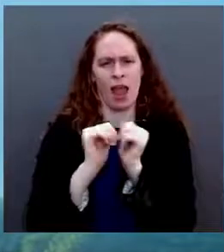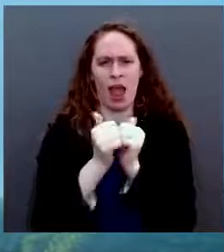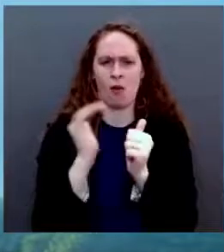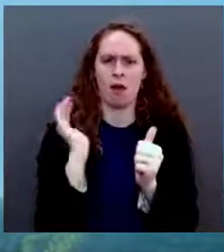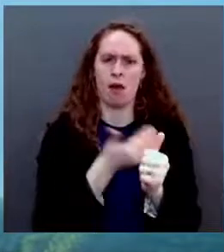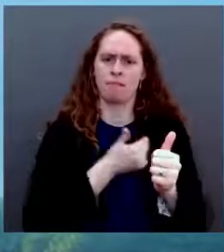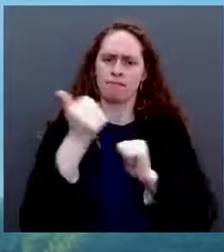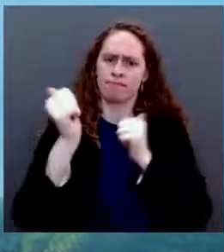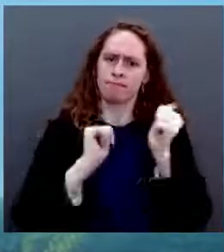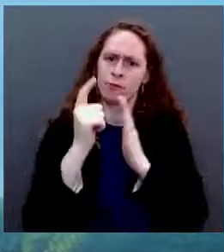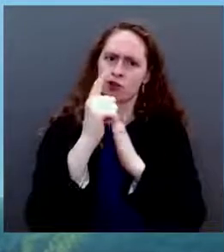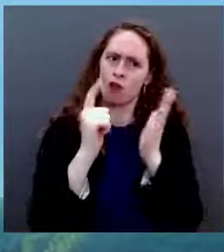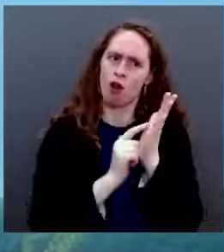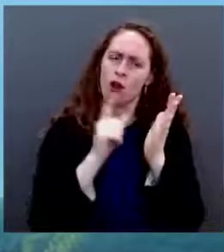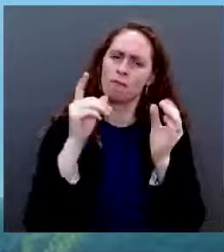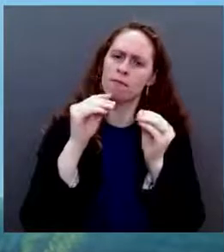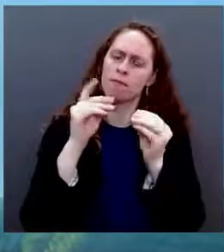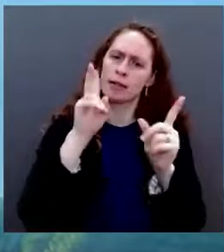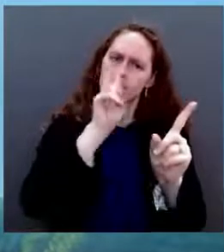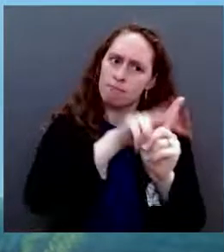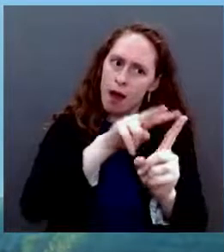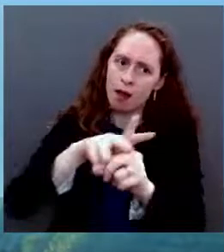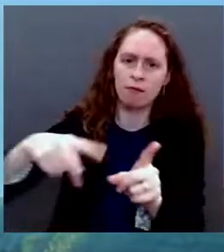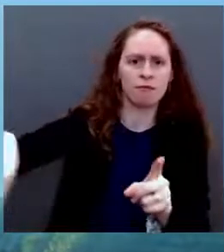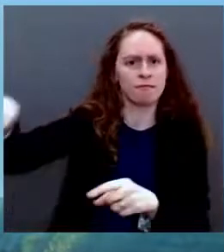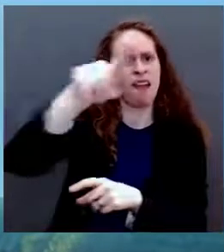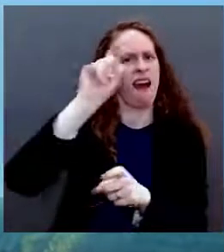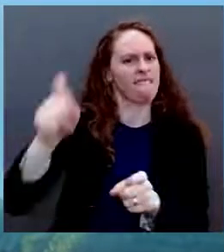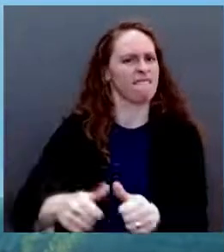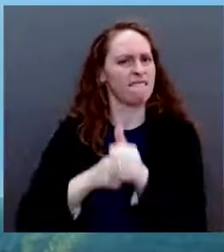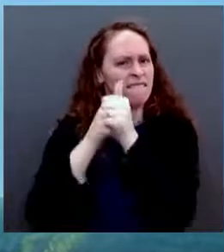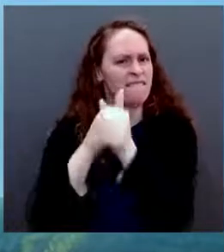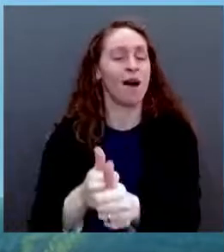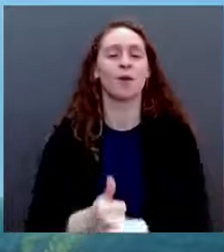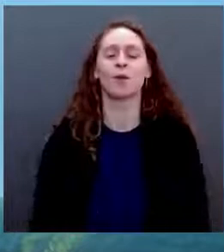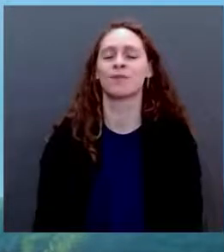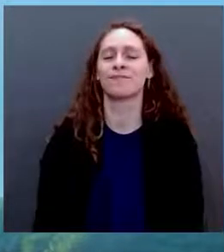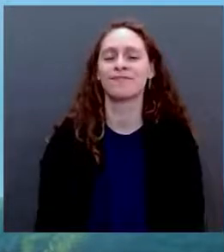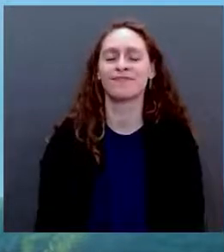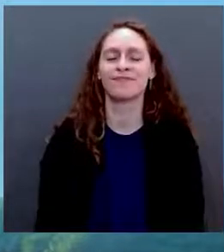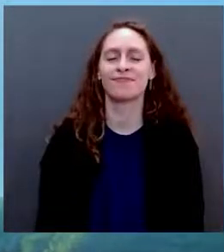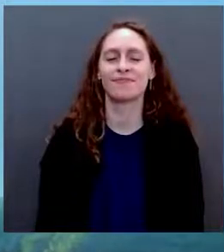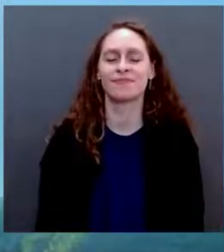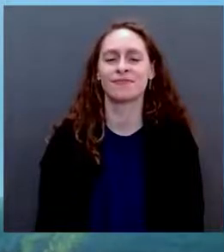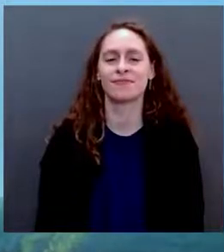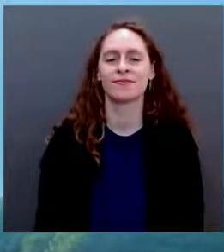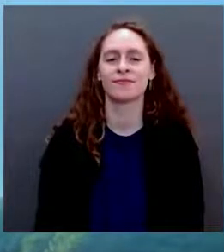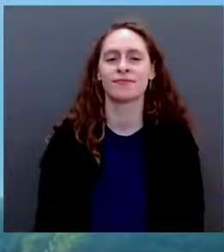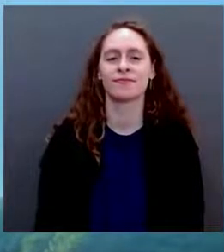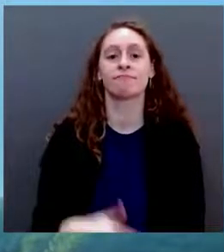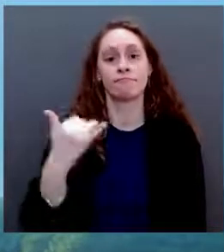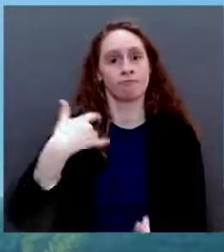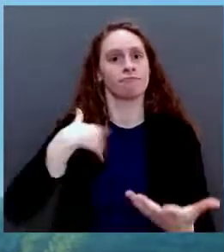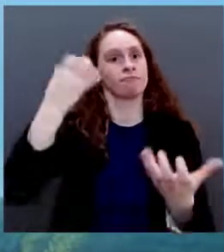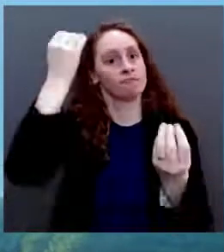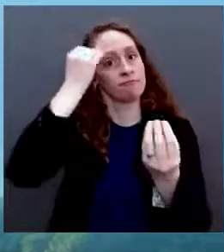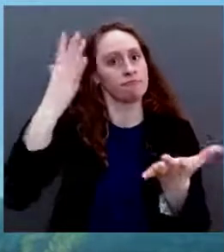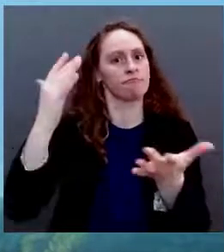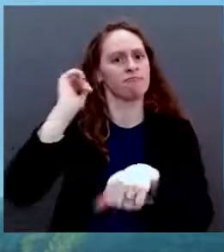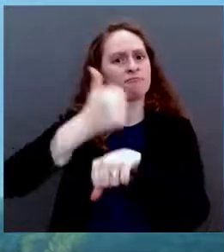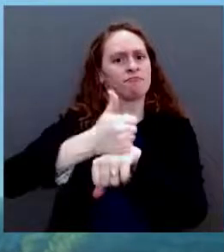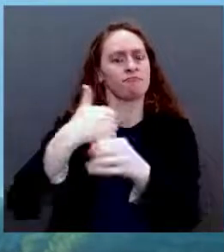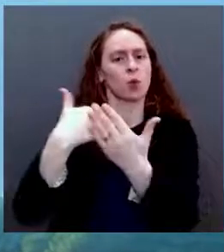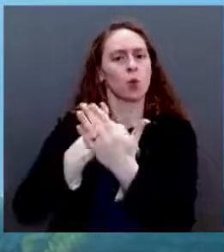announced a joint initiative to make it easier for farmers and ranchers to report potentially illegal practices in the agricultural